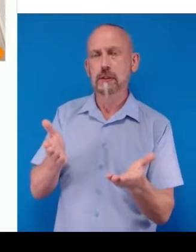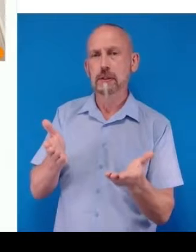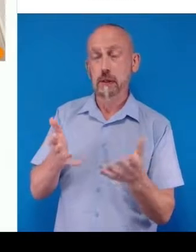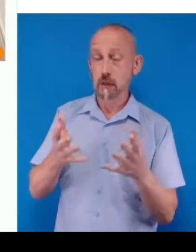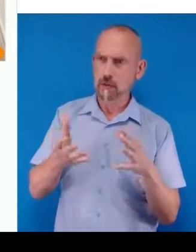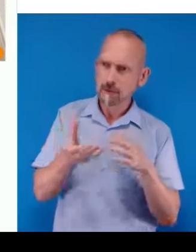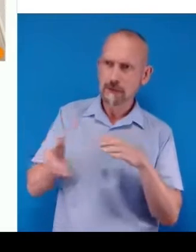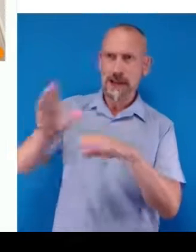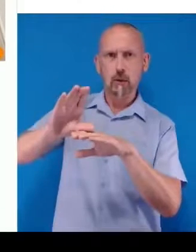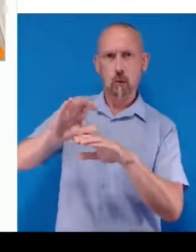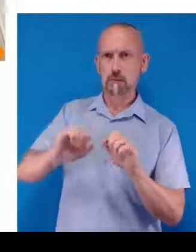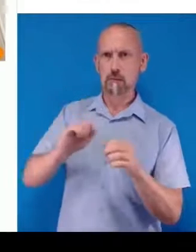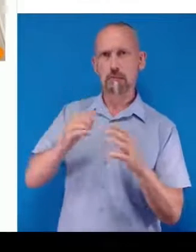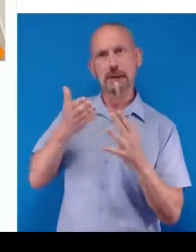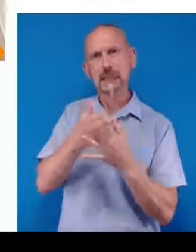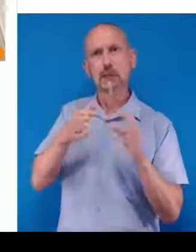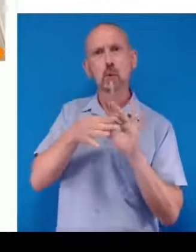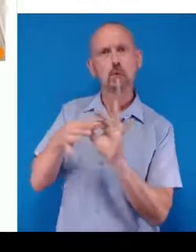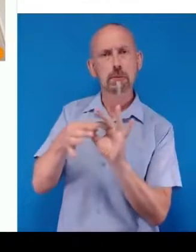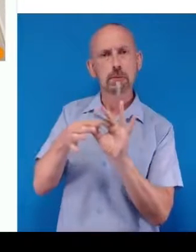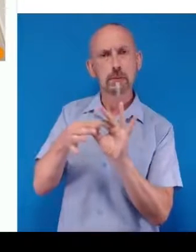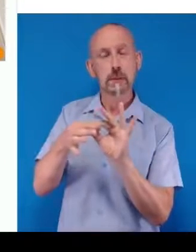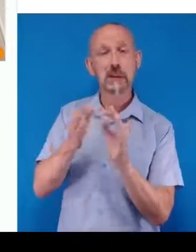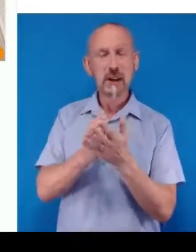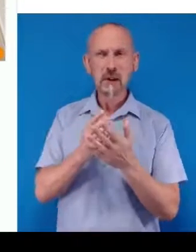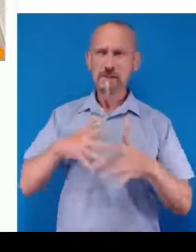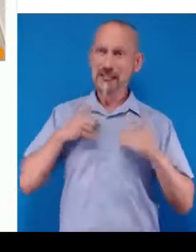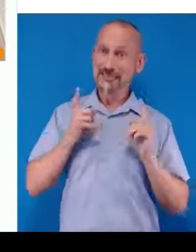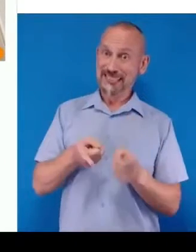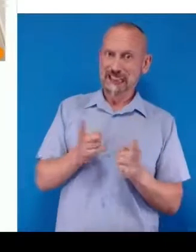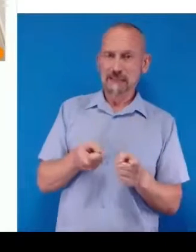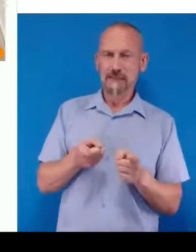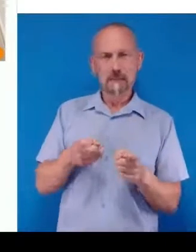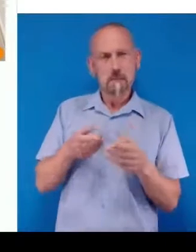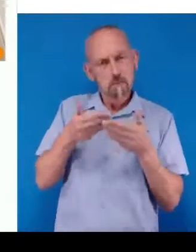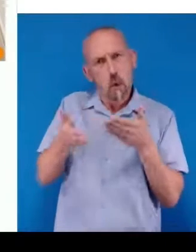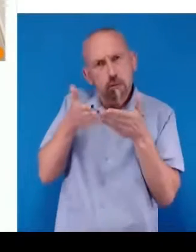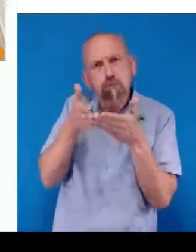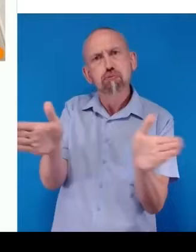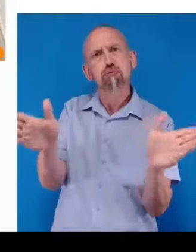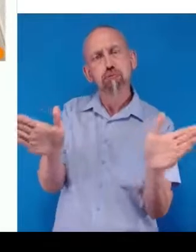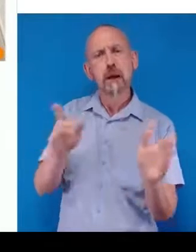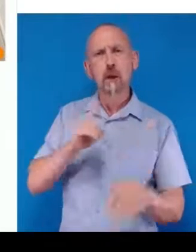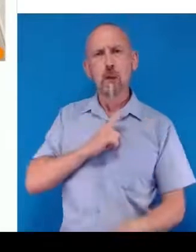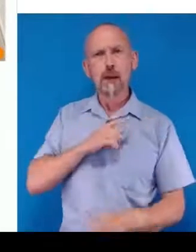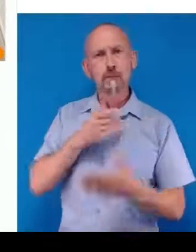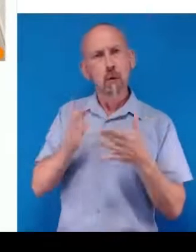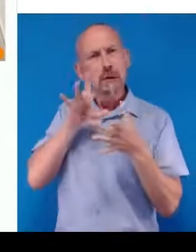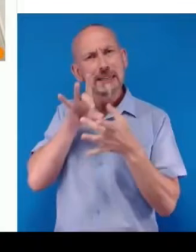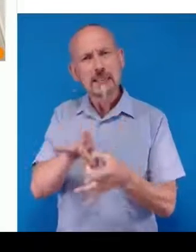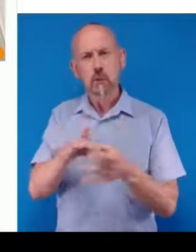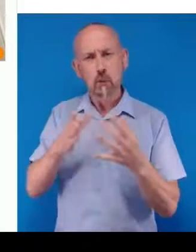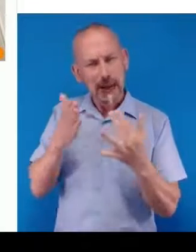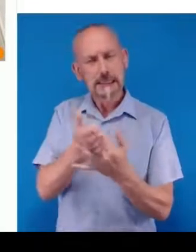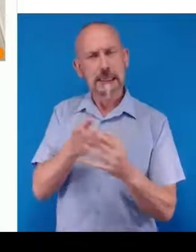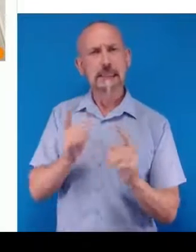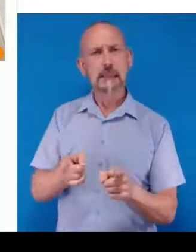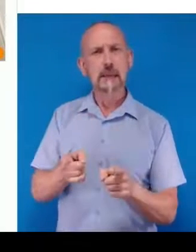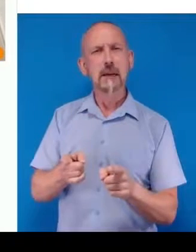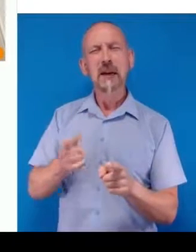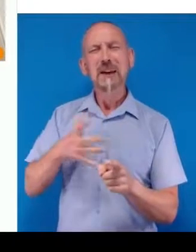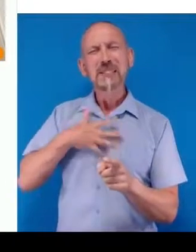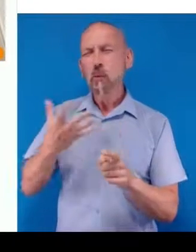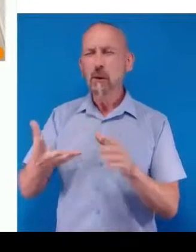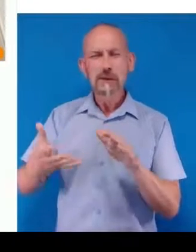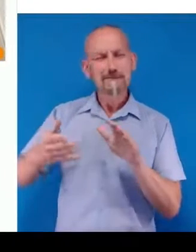have wider reach because it was much more about access. And again, we didn't want to make it as part of MyClearText because then people